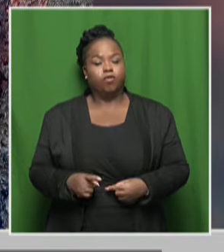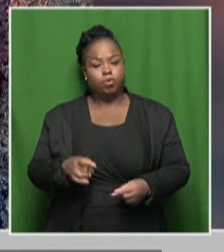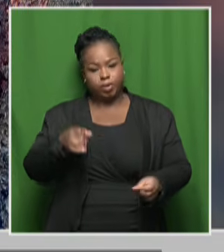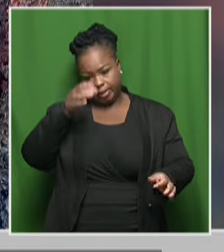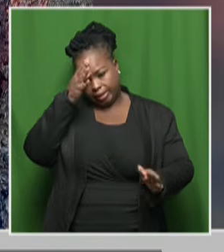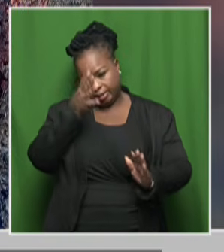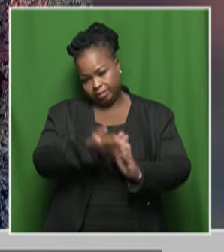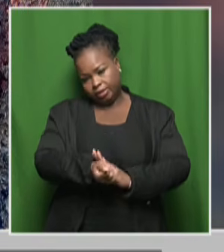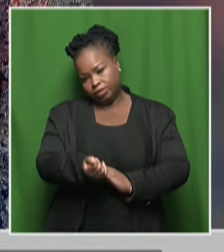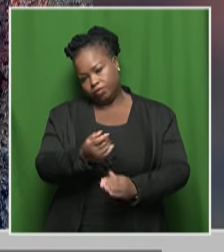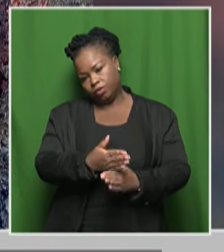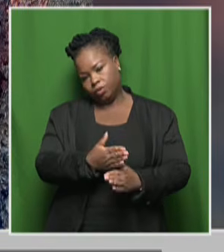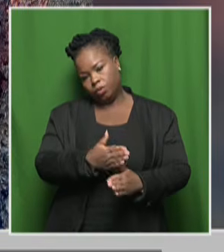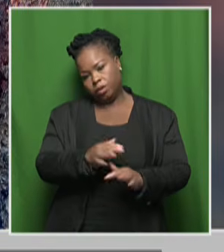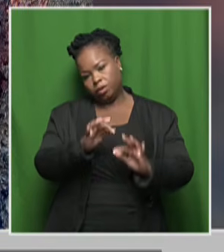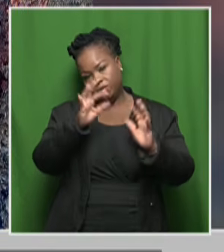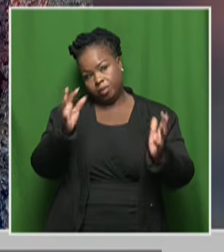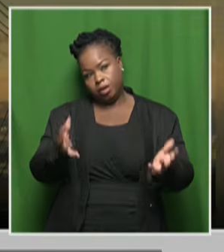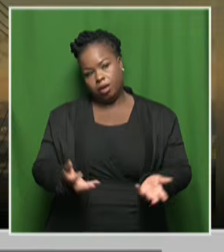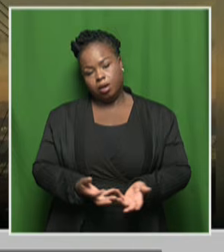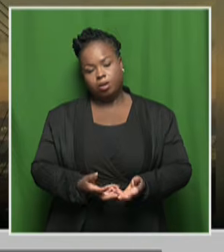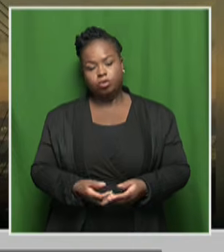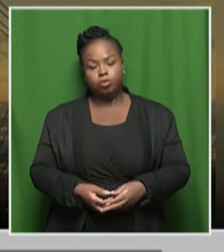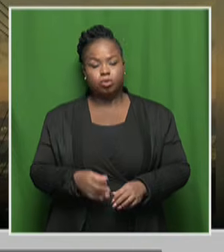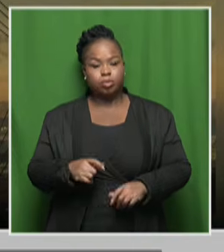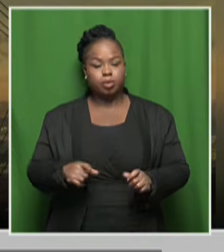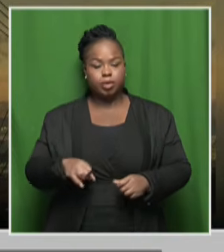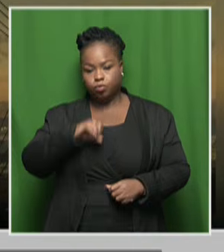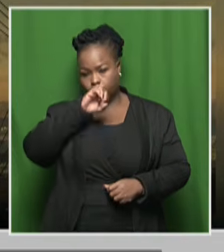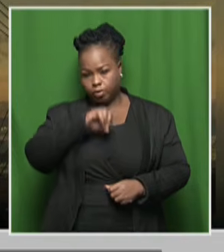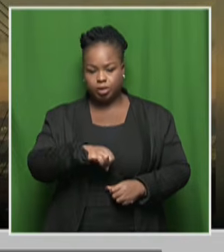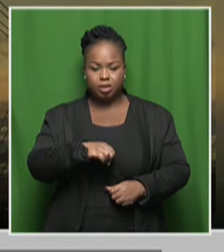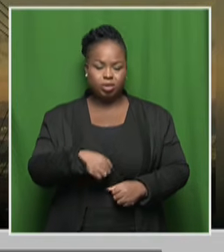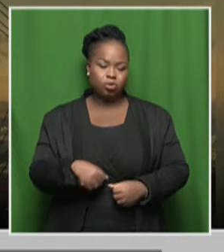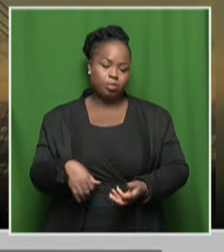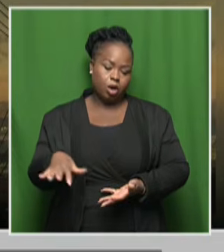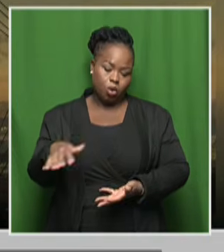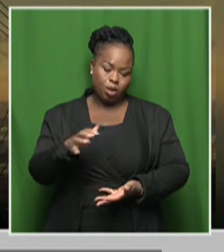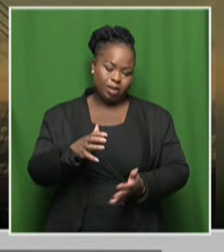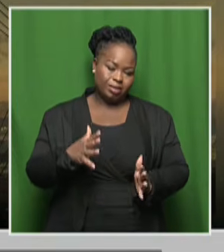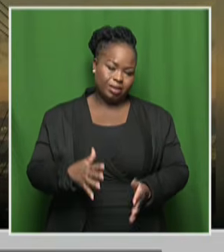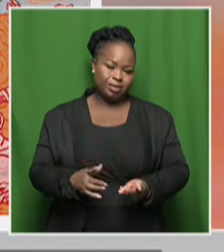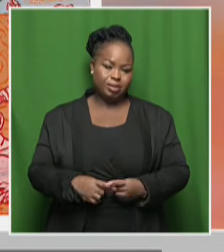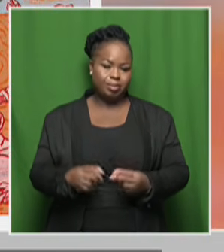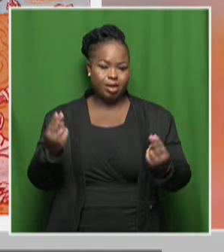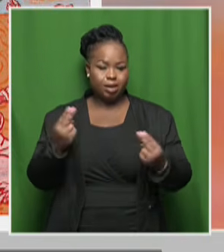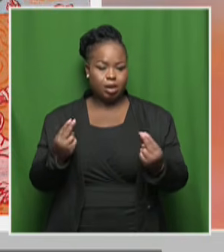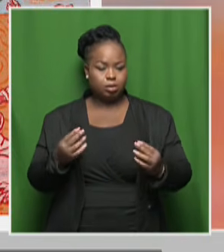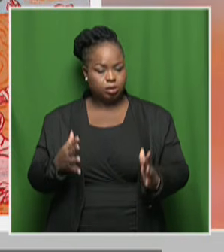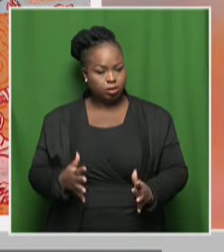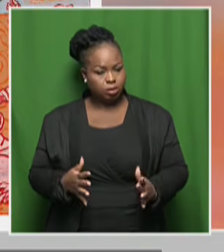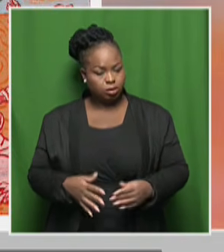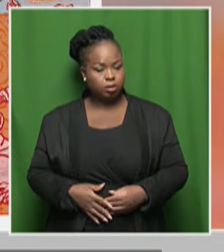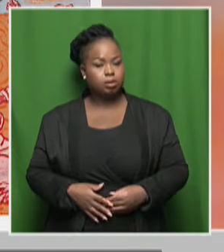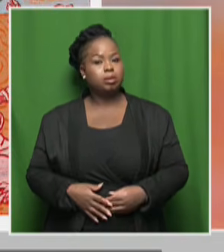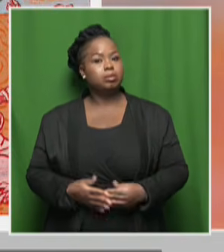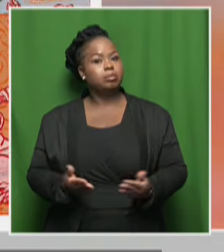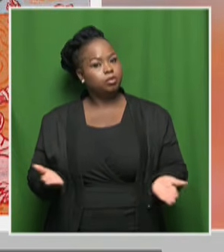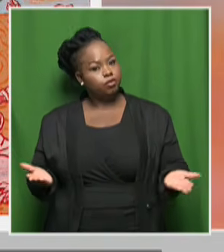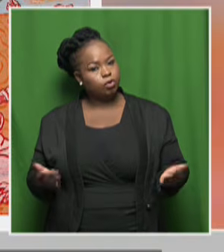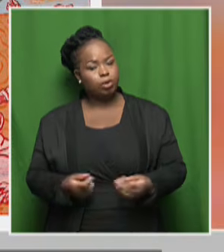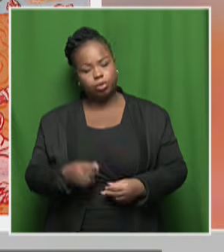experts of the art world, for lovers, for collectors, for artists, for curators, obviously,